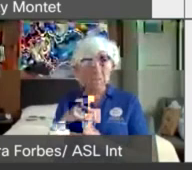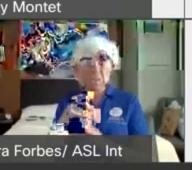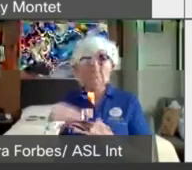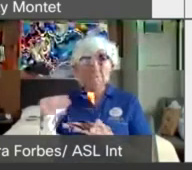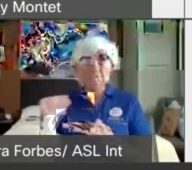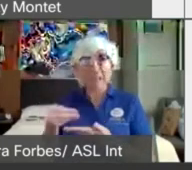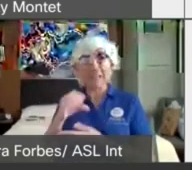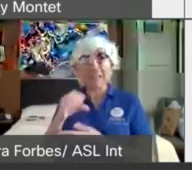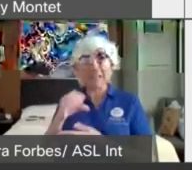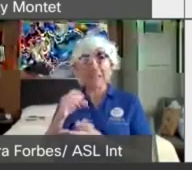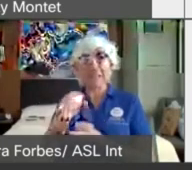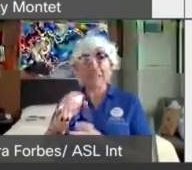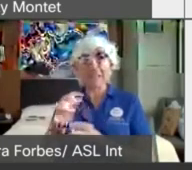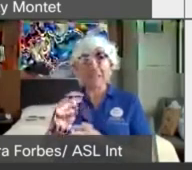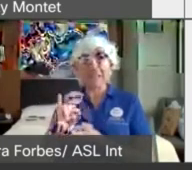Yes, ma'am.